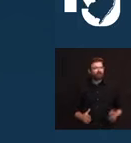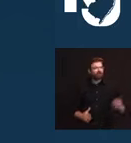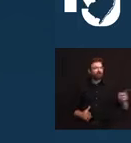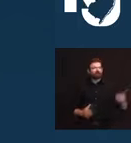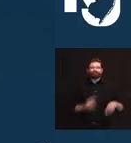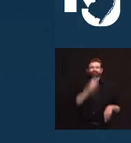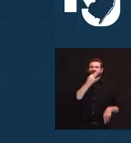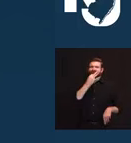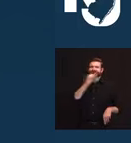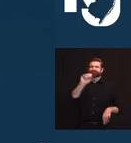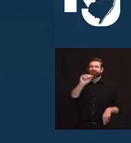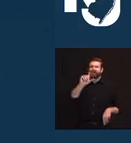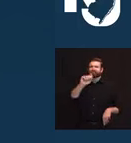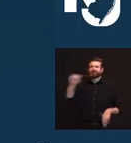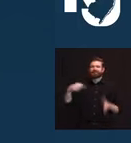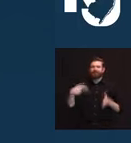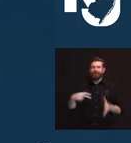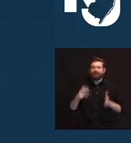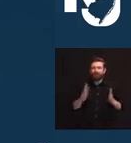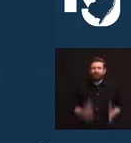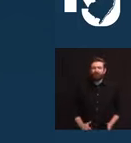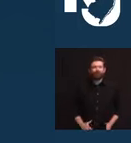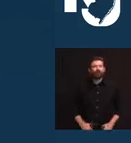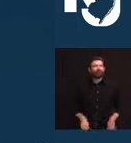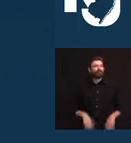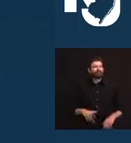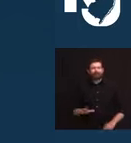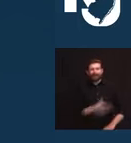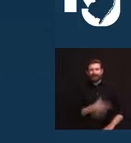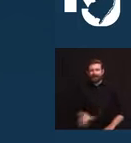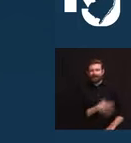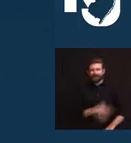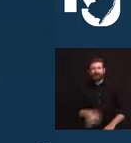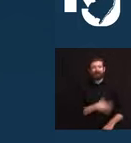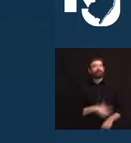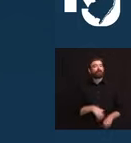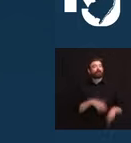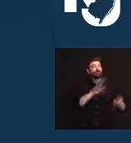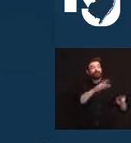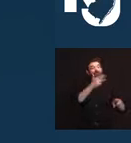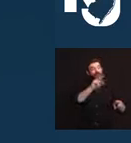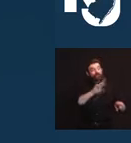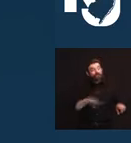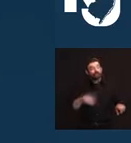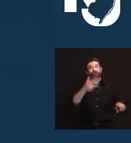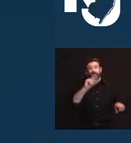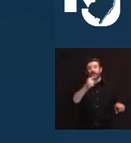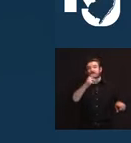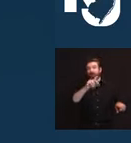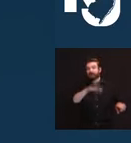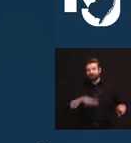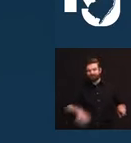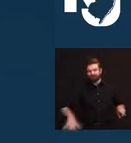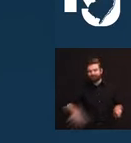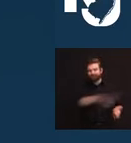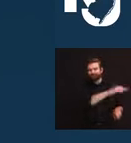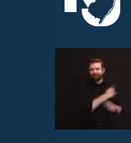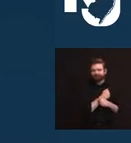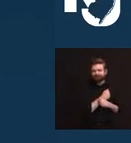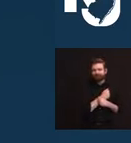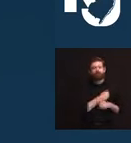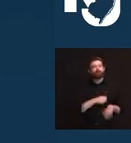grandchildren and great-grandchildren. Maria leaves behind her daughter Lillian, with whom I had the great honor of speaking yesterday, a